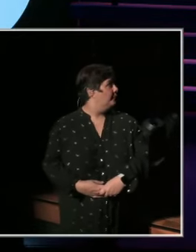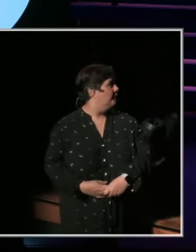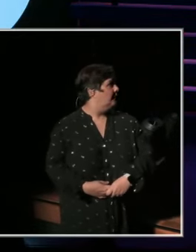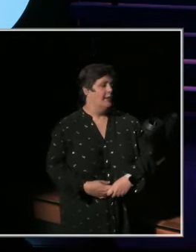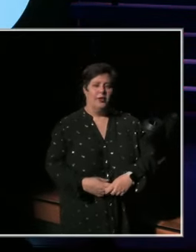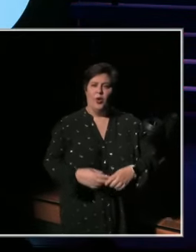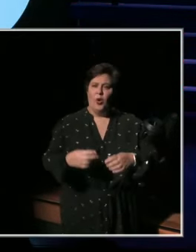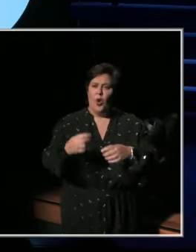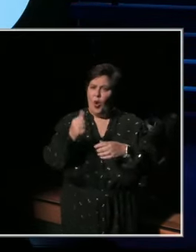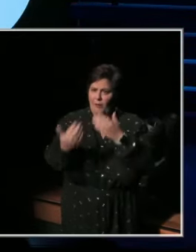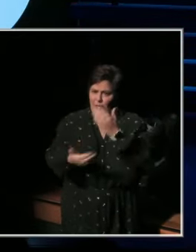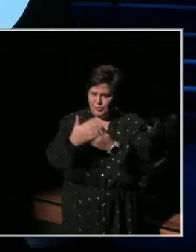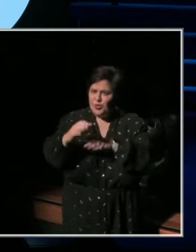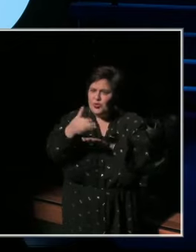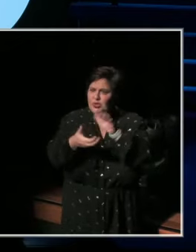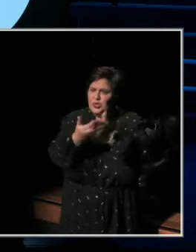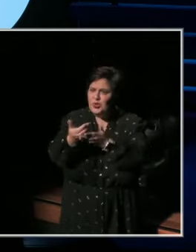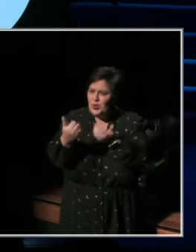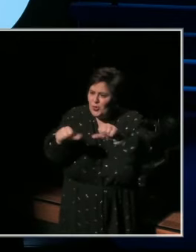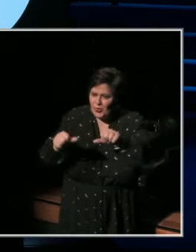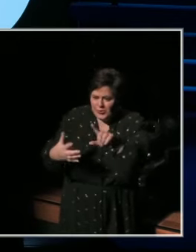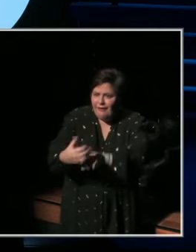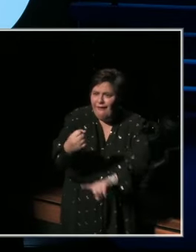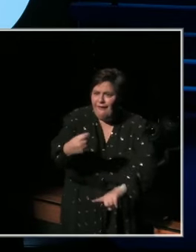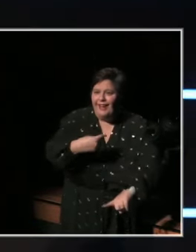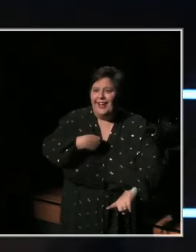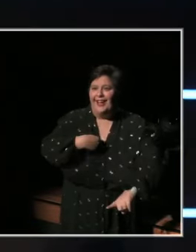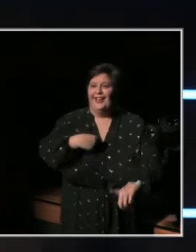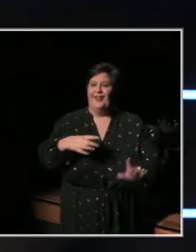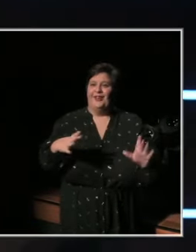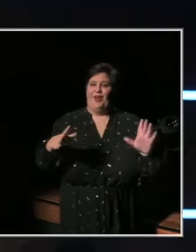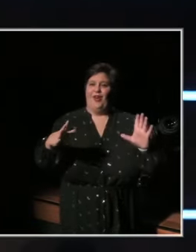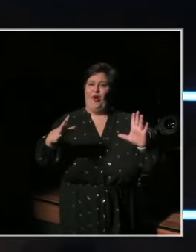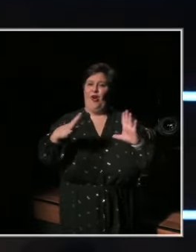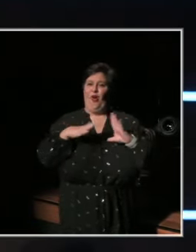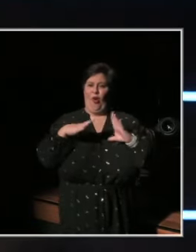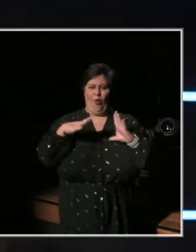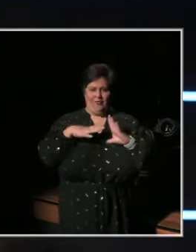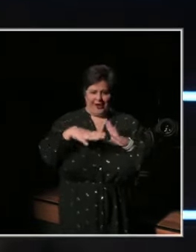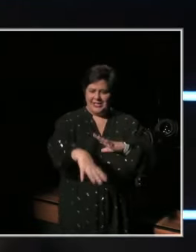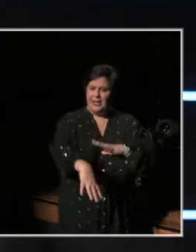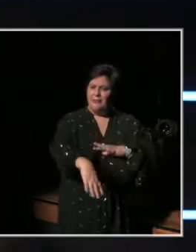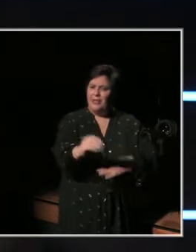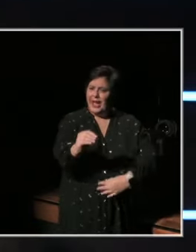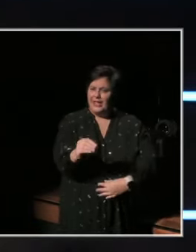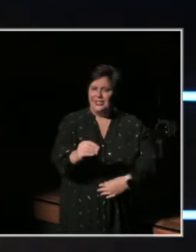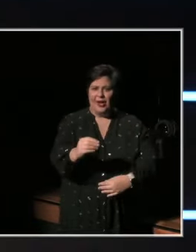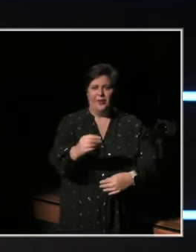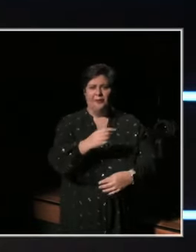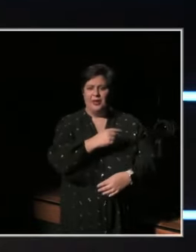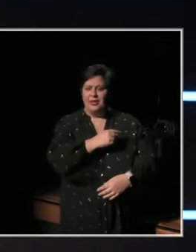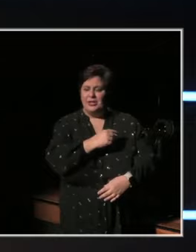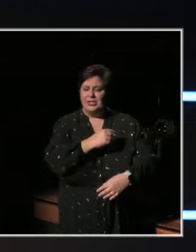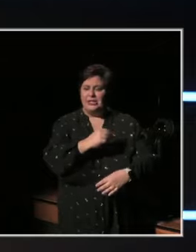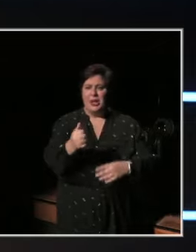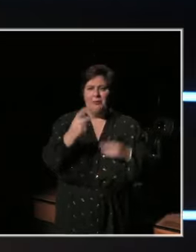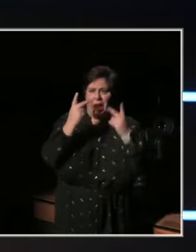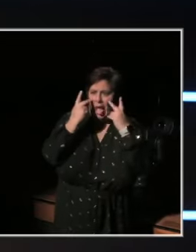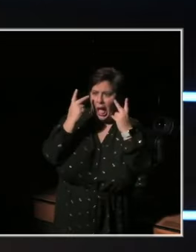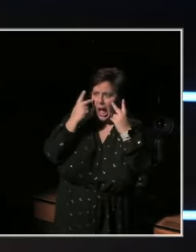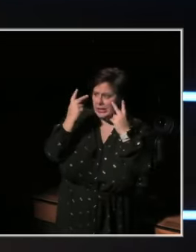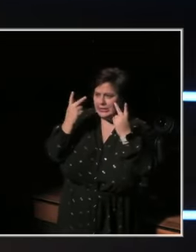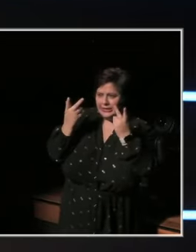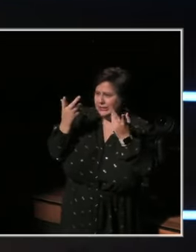I must have had a new pair of shoes then. Yeah, we've already picked up some glasses. Yeah,